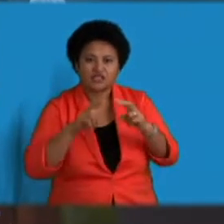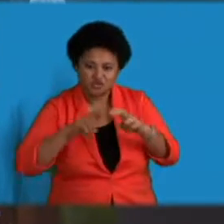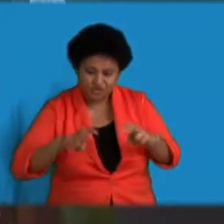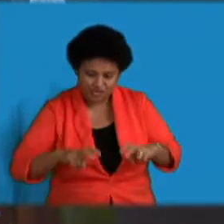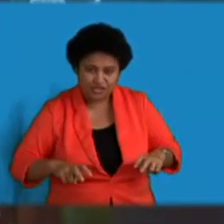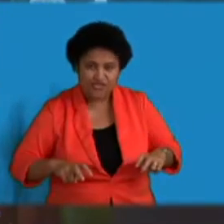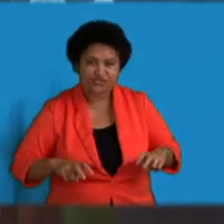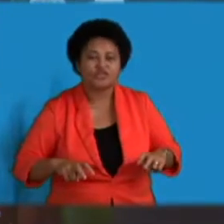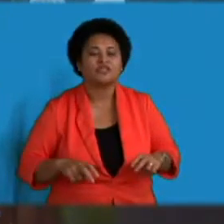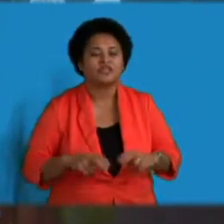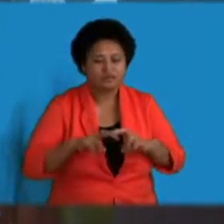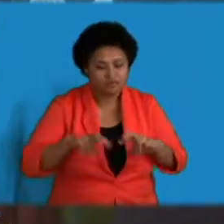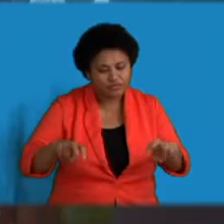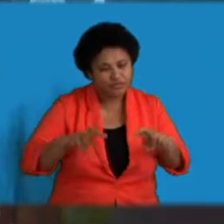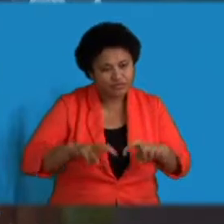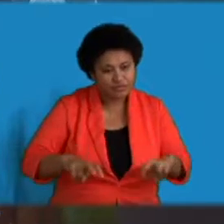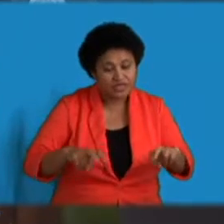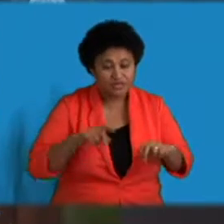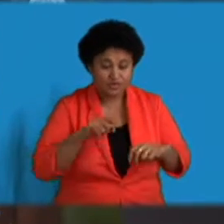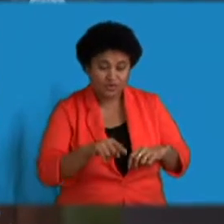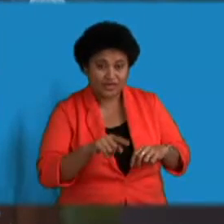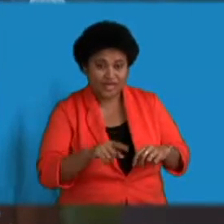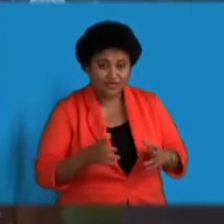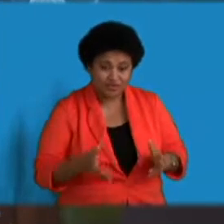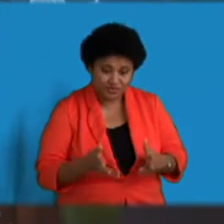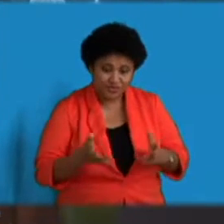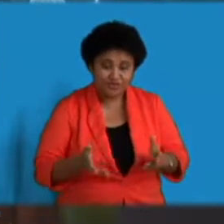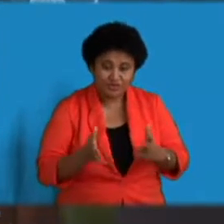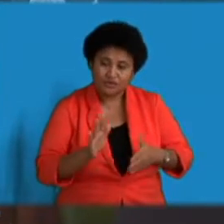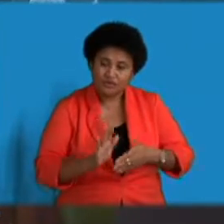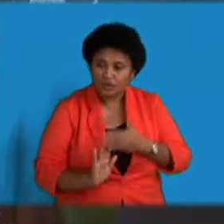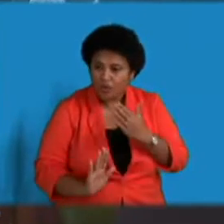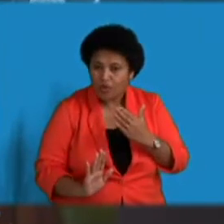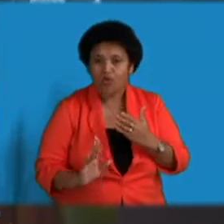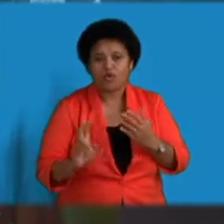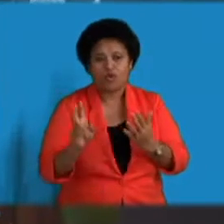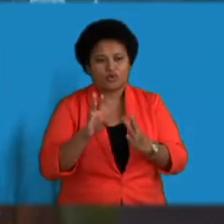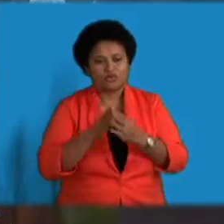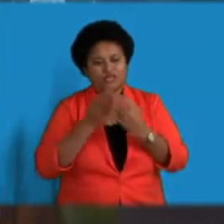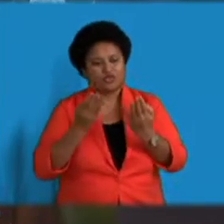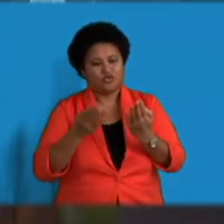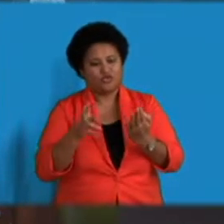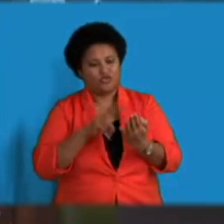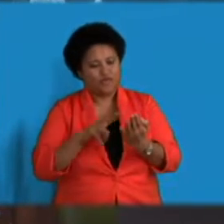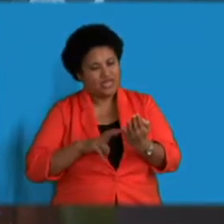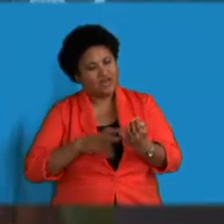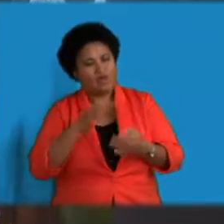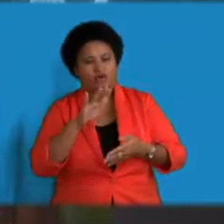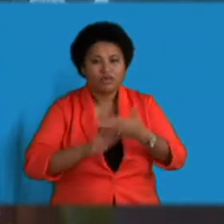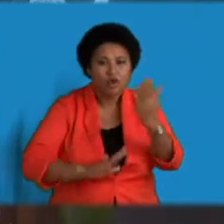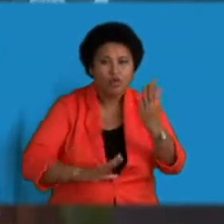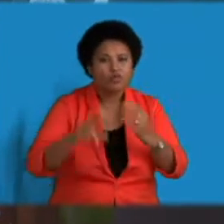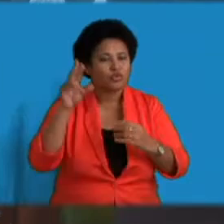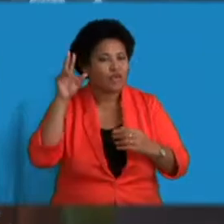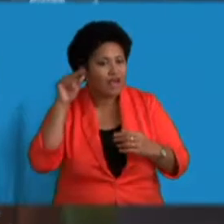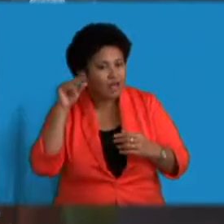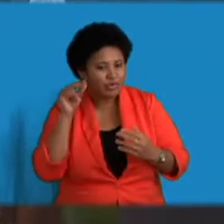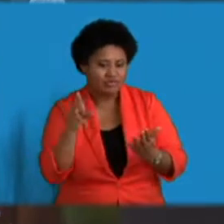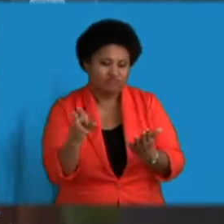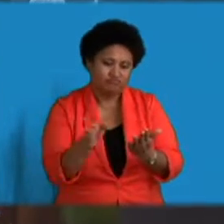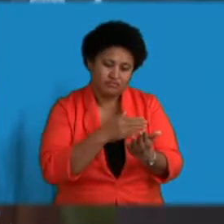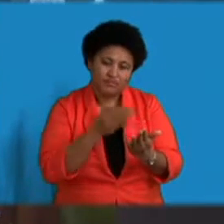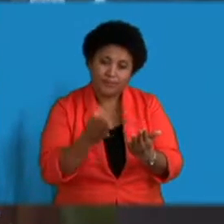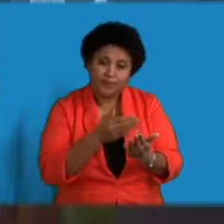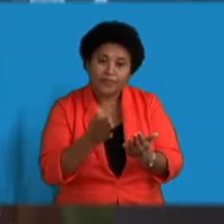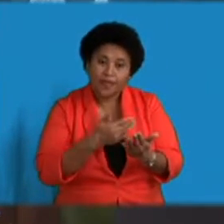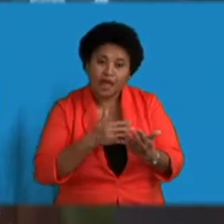are in a way forced to go and do open reading, access materials in the library. There are